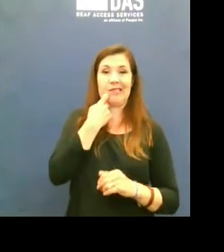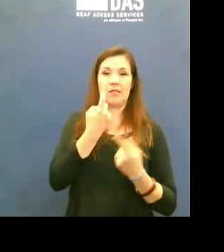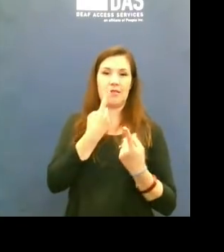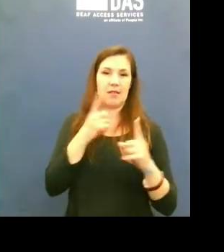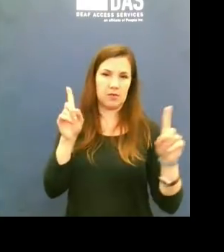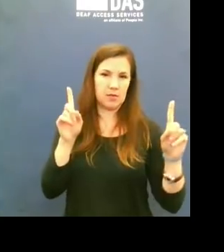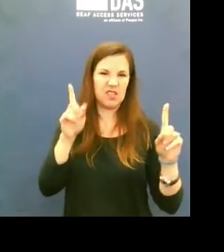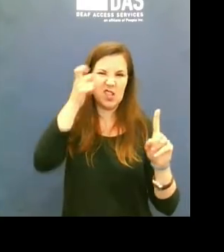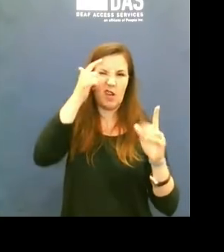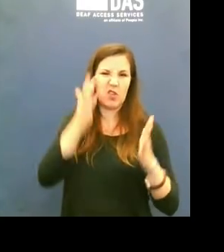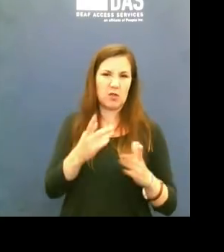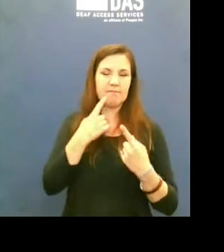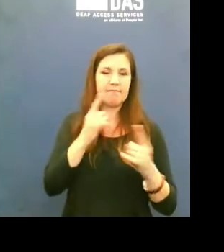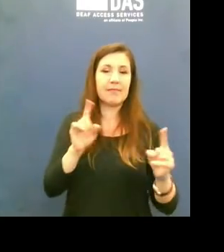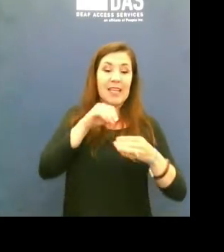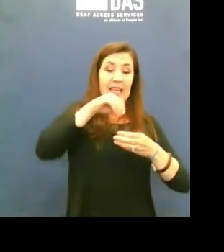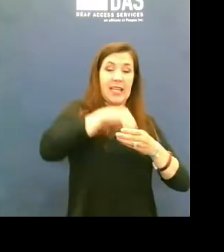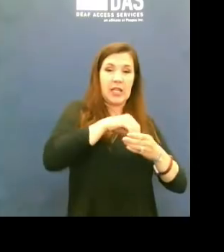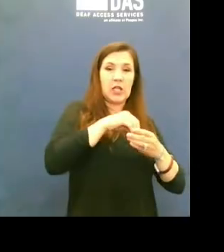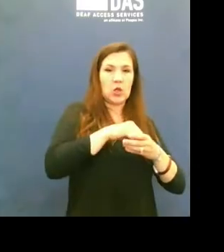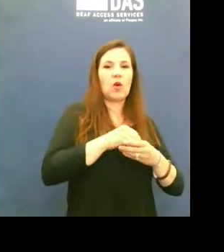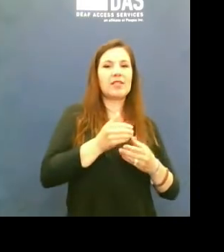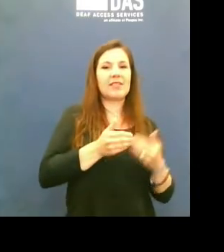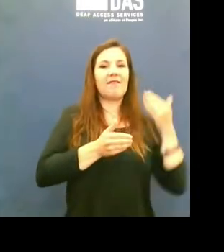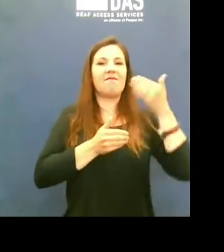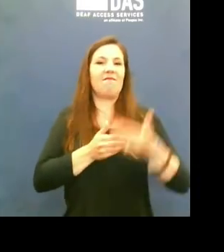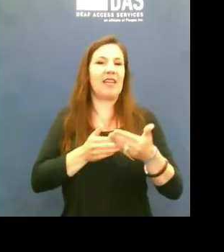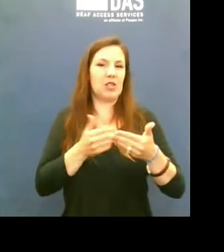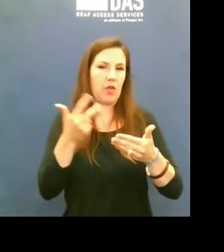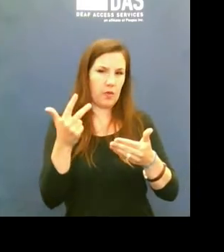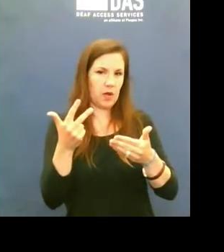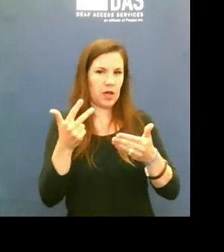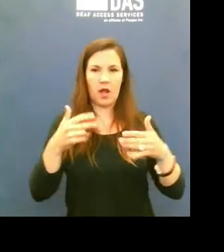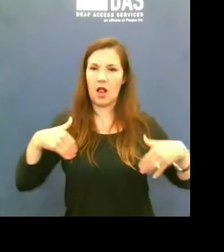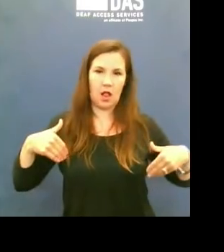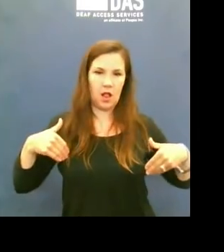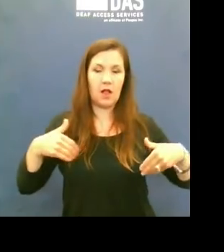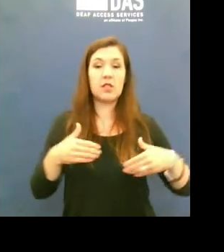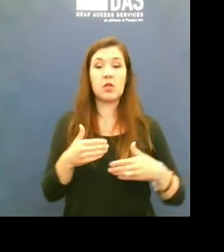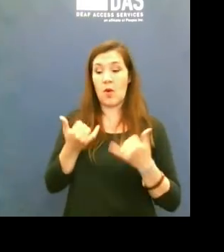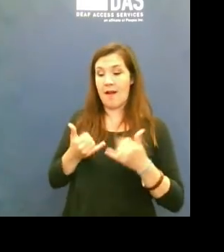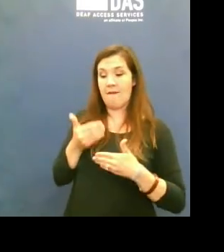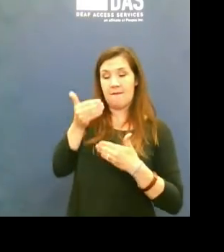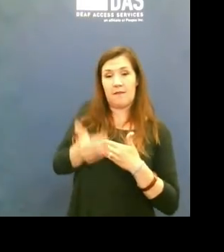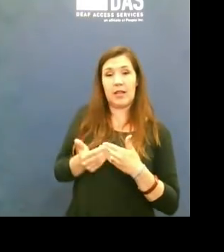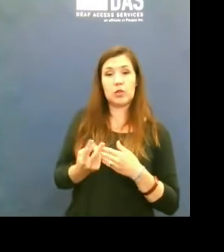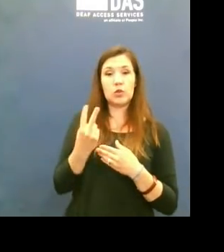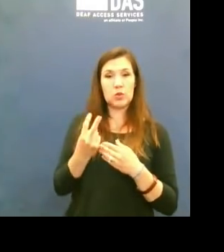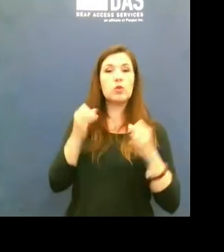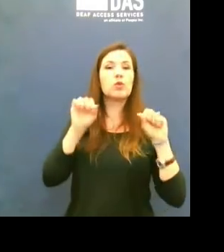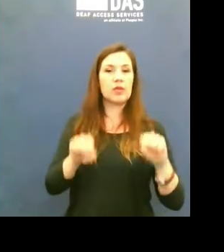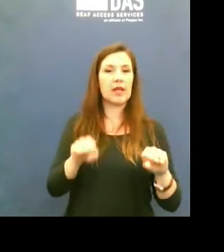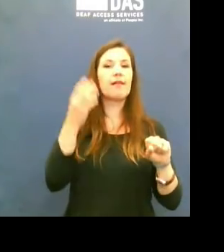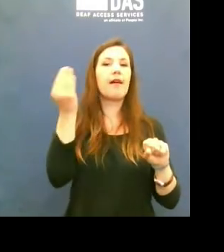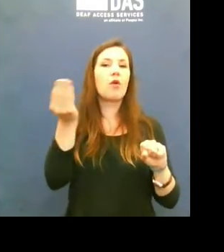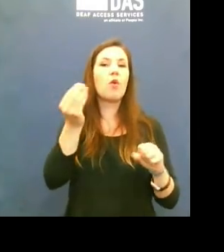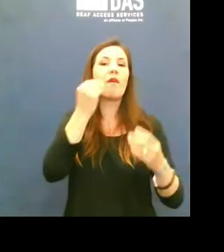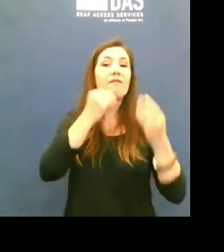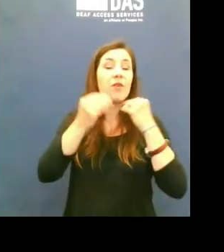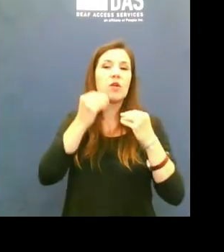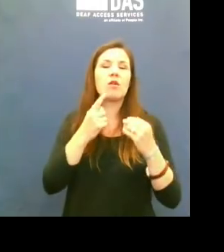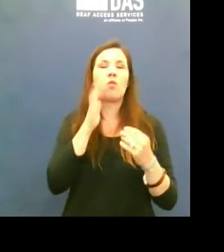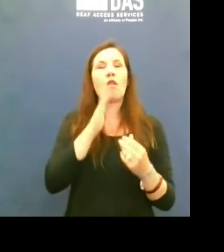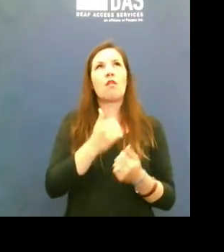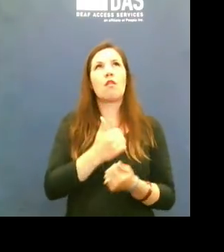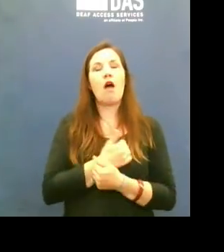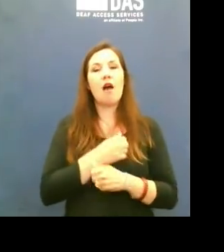office. Indoor food service is phase 3, so that is still not here, but we're in phase 2, so they'll be able to do outdoor food service, and I know a lot of us would love to